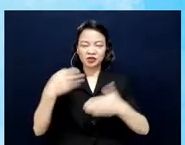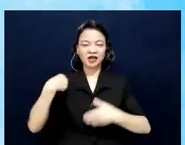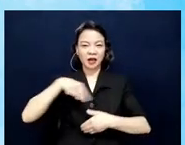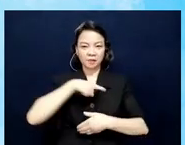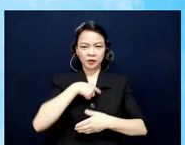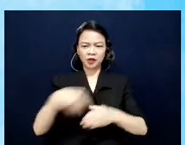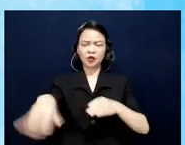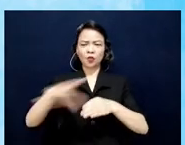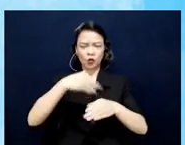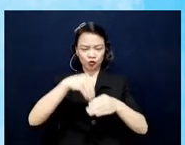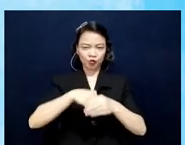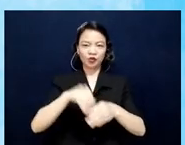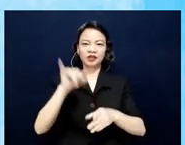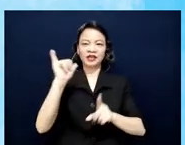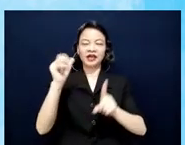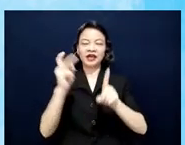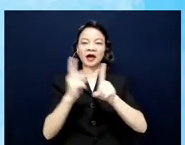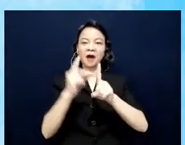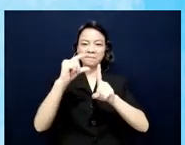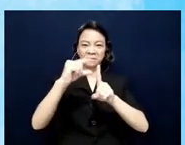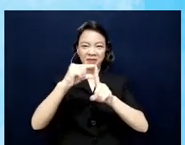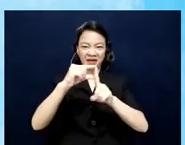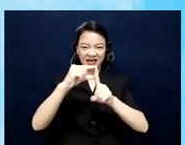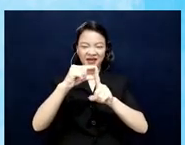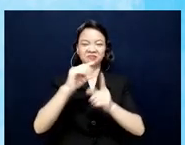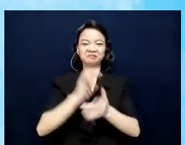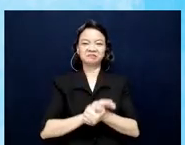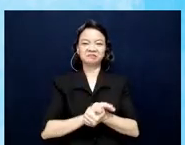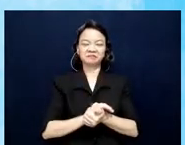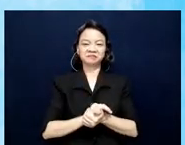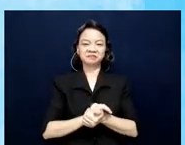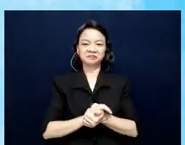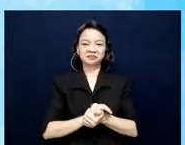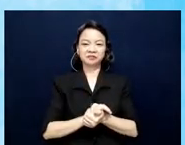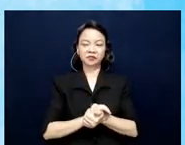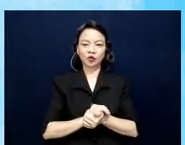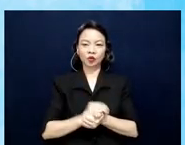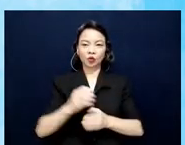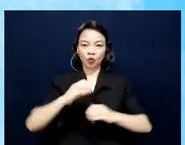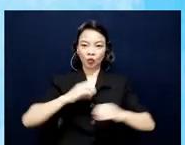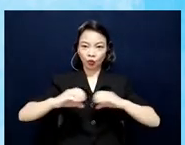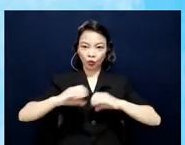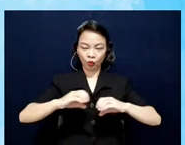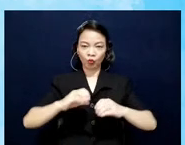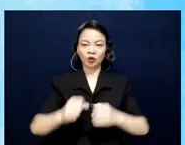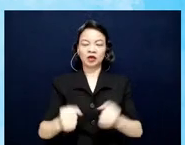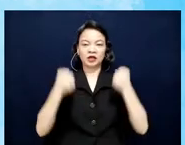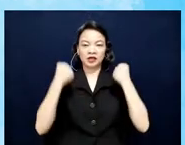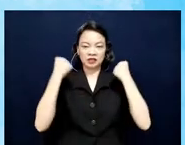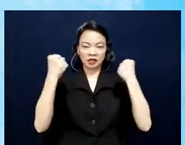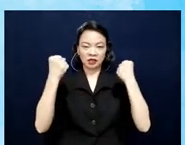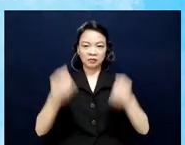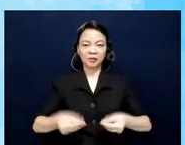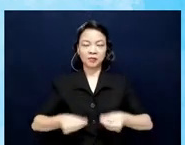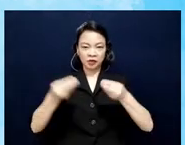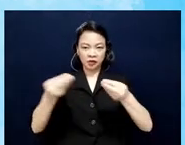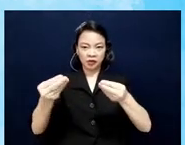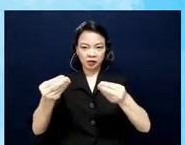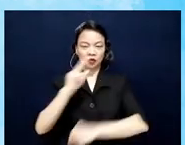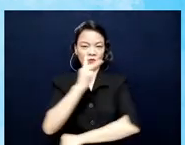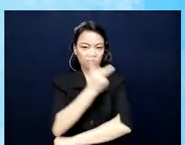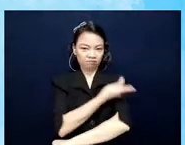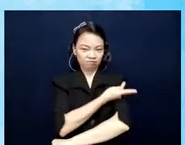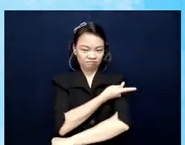the Healthy Lung Initiative, and providing a broad and equitable access of COVID-19 AstraZeneca vaccine in the area